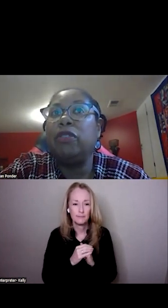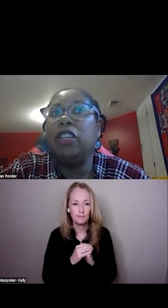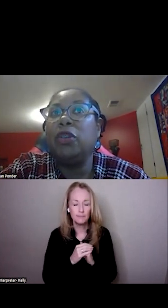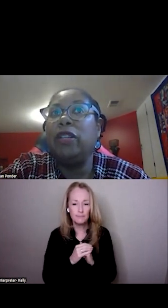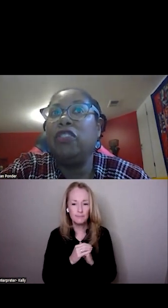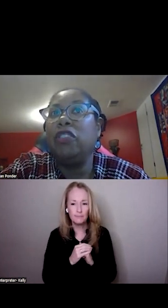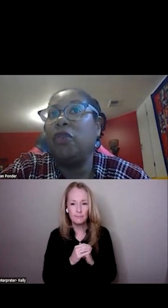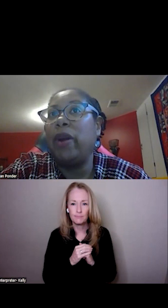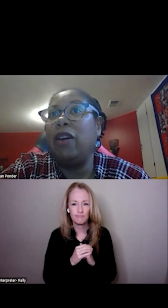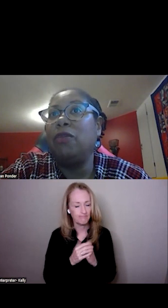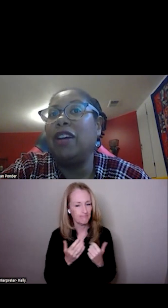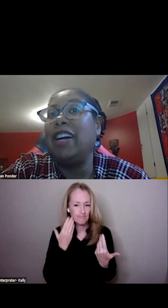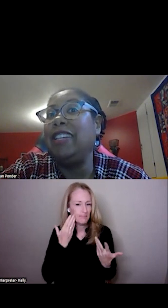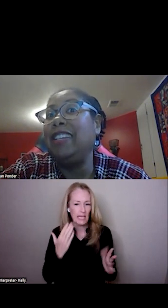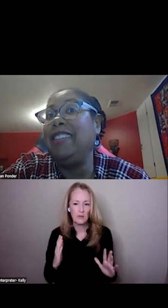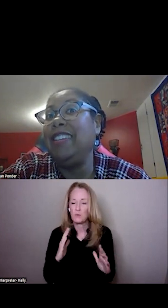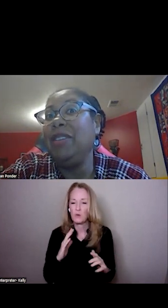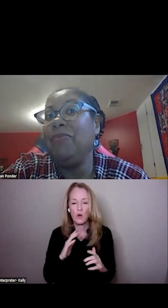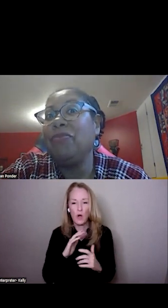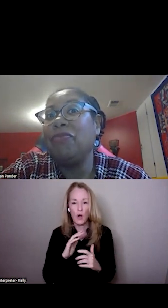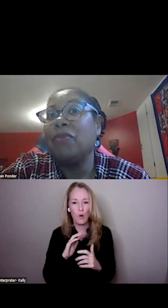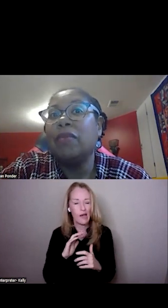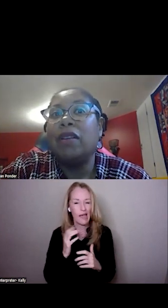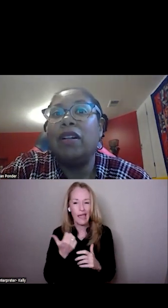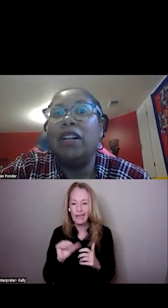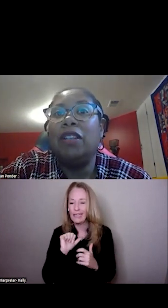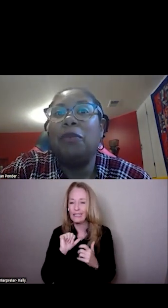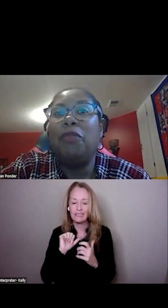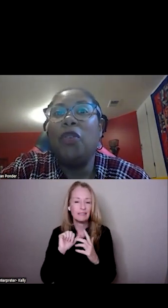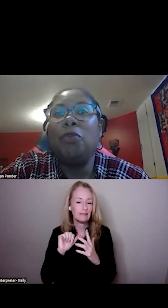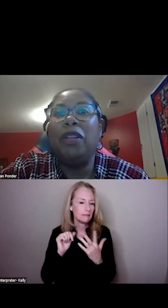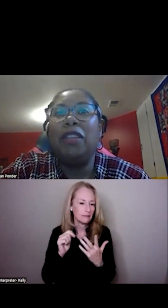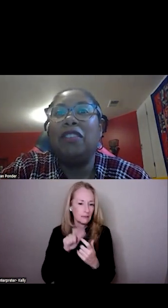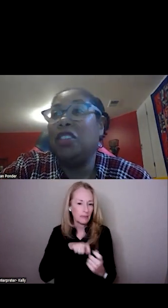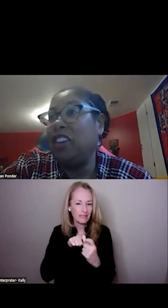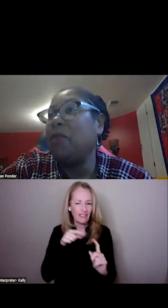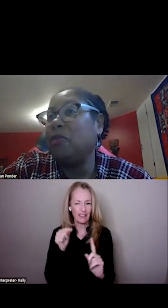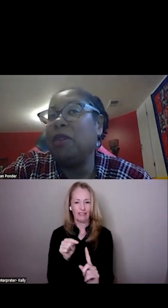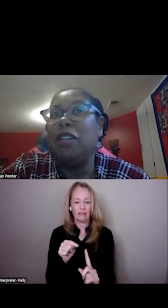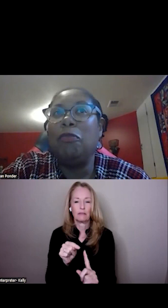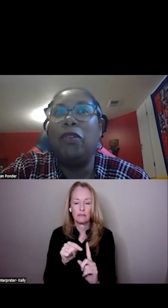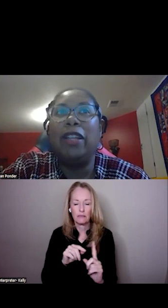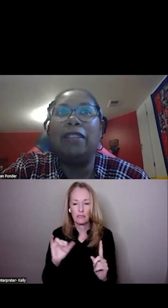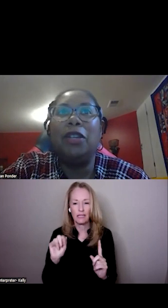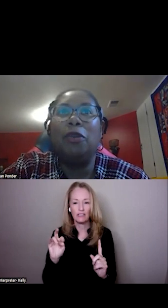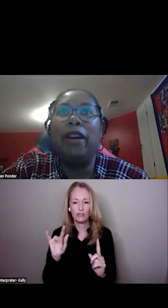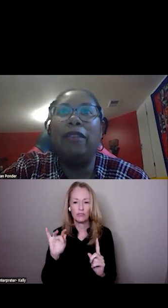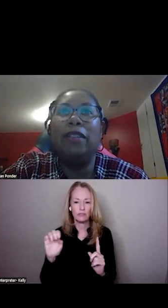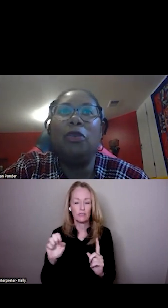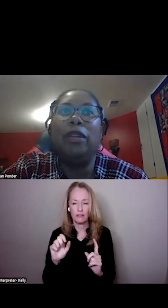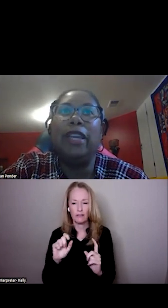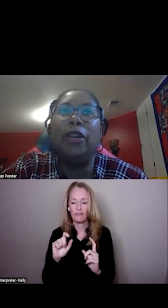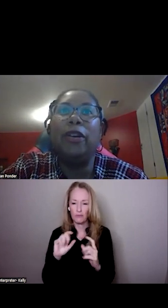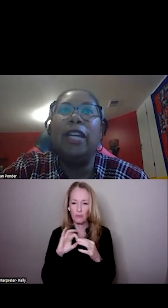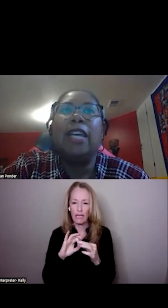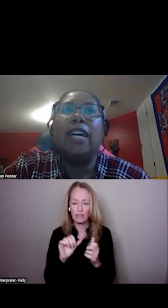any particular initiative around IDD. Some folks are putting things in the chat, which might be helpful. I'd like to hear about a